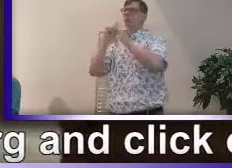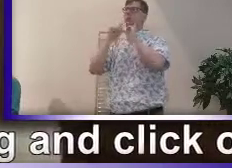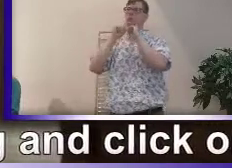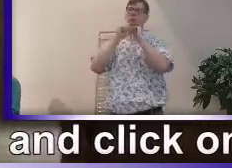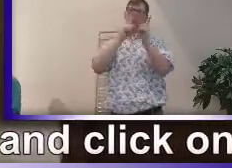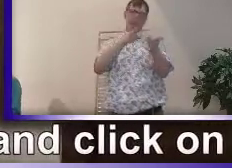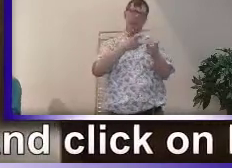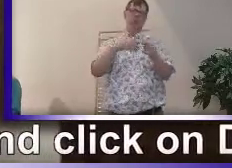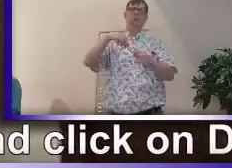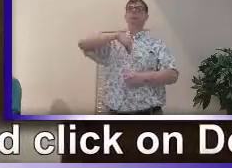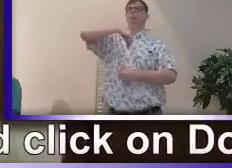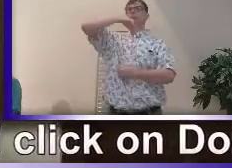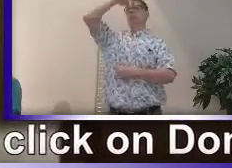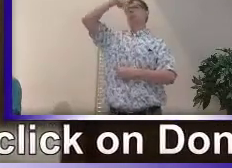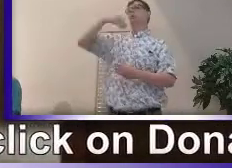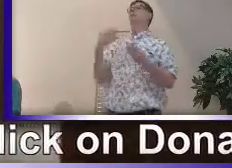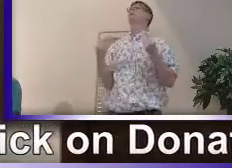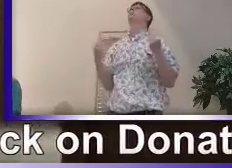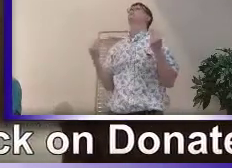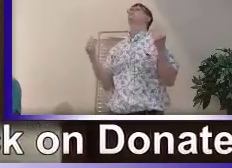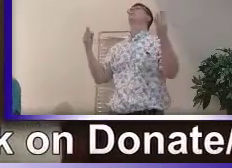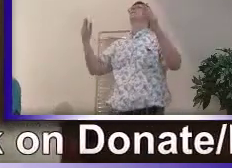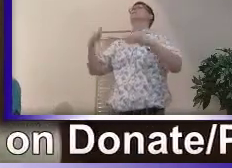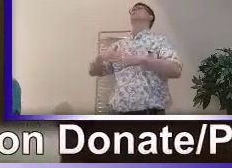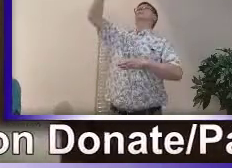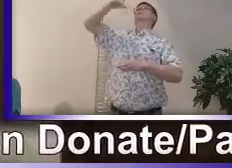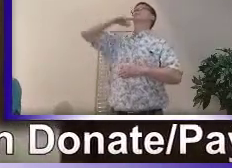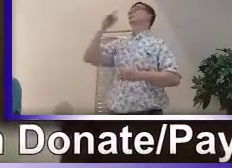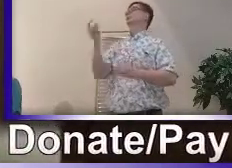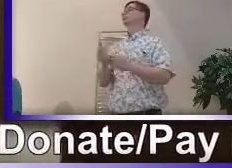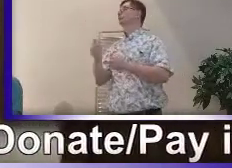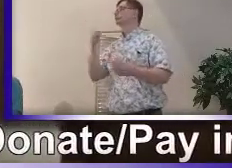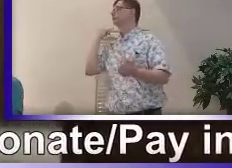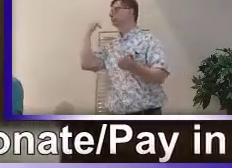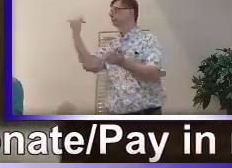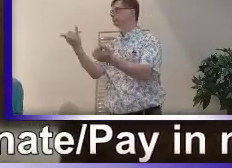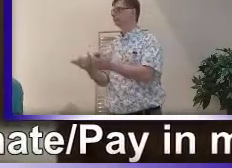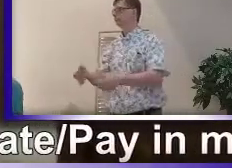that consciously and wisely. So if your gift, your